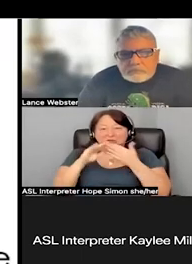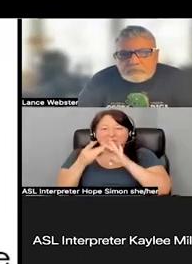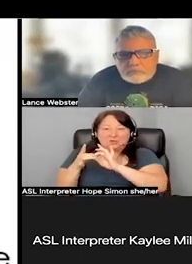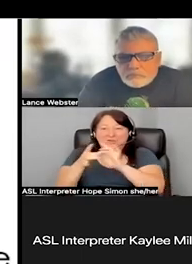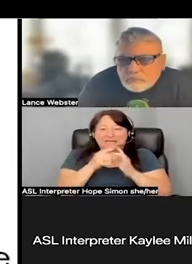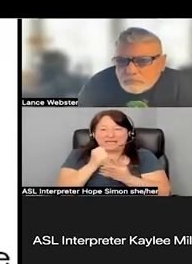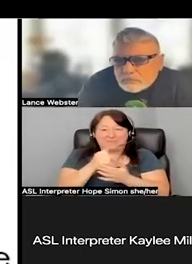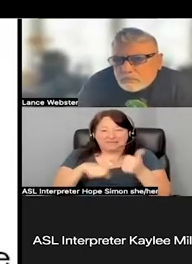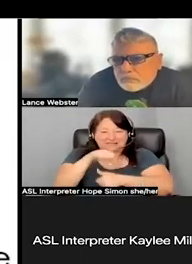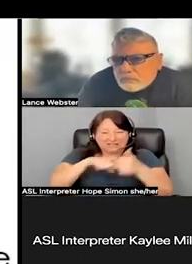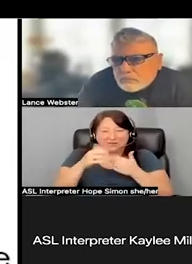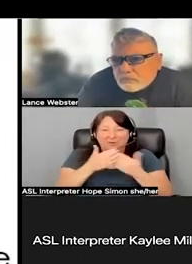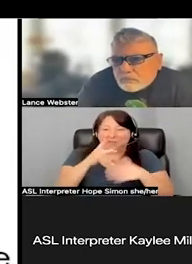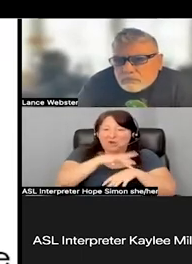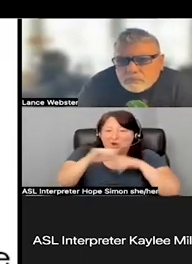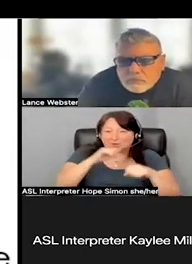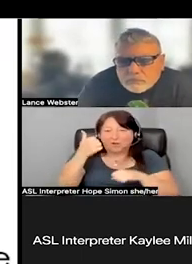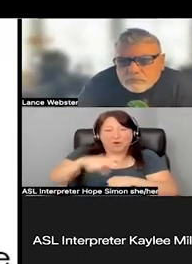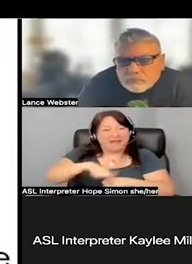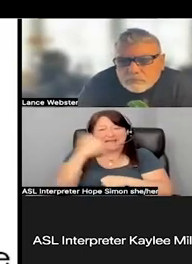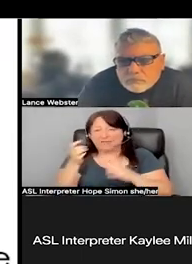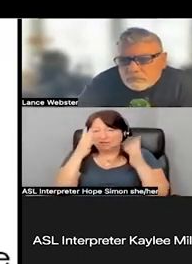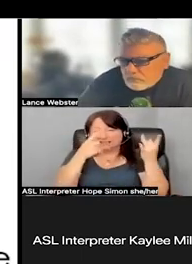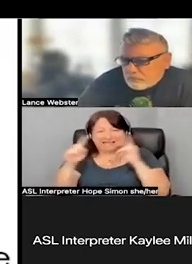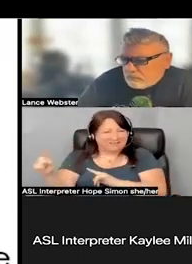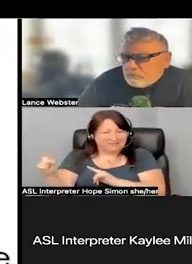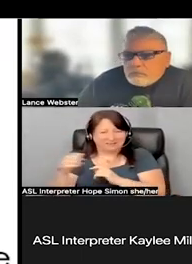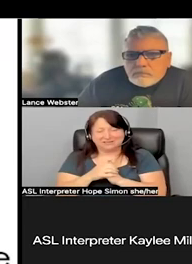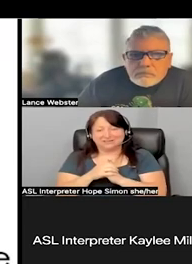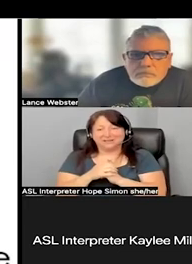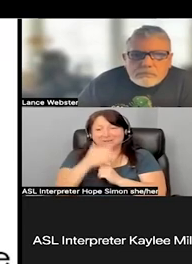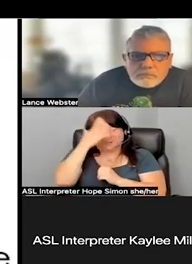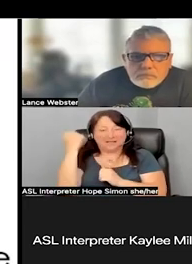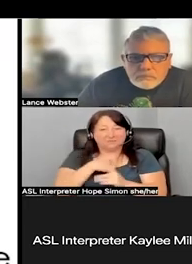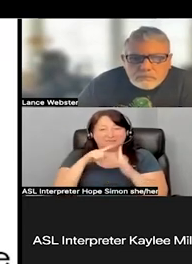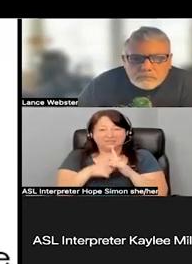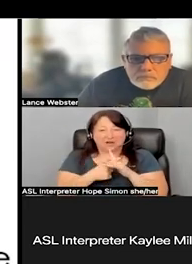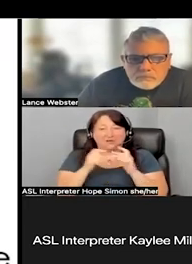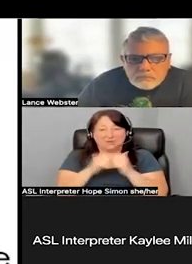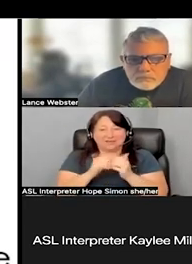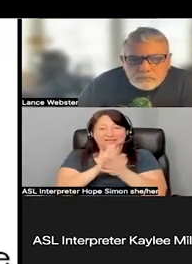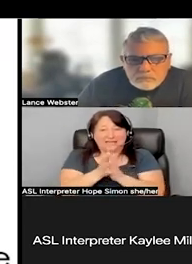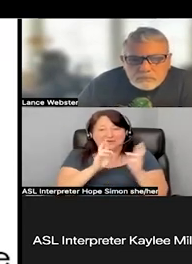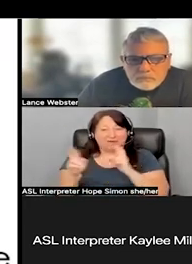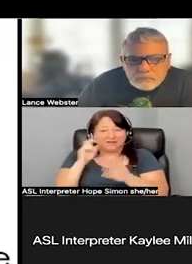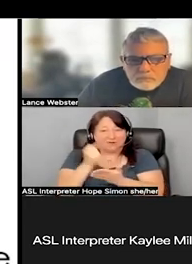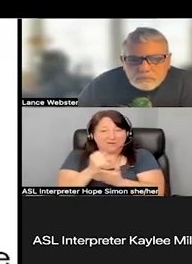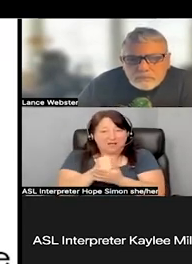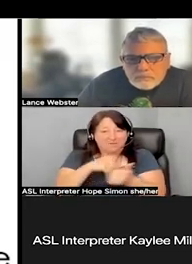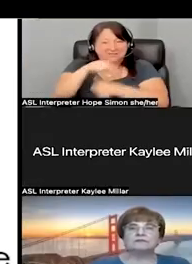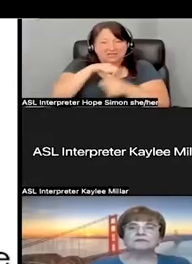other, whether it's an earthquake or any other disaster. And because we started out with getting ready to help each other during